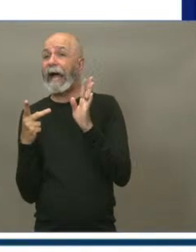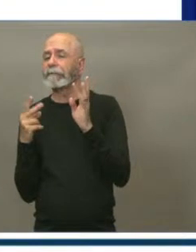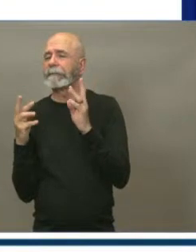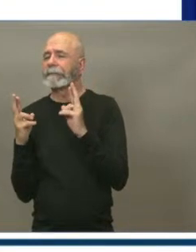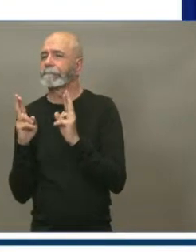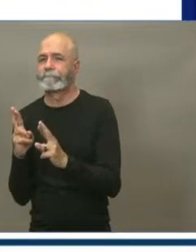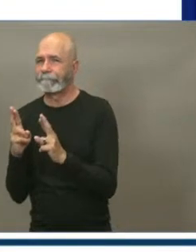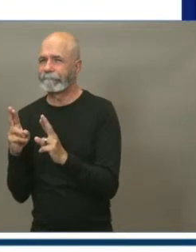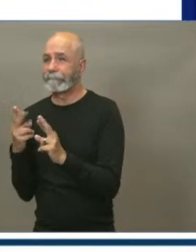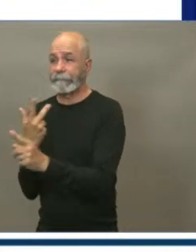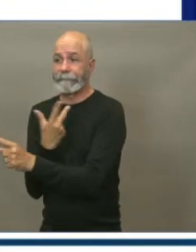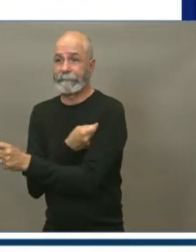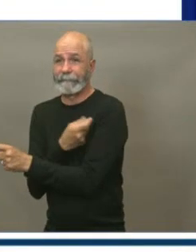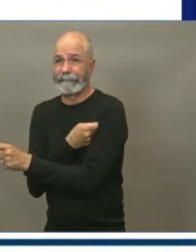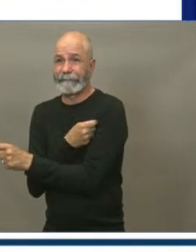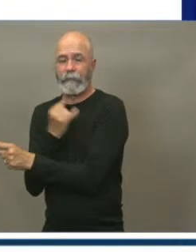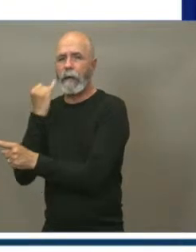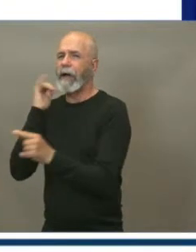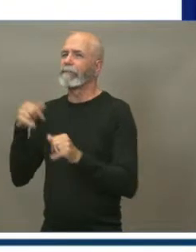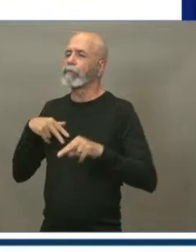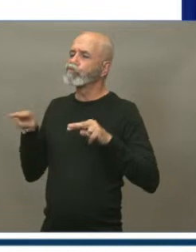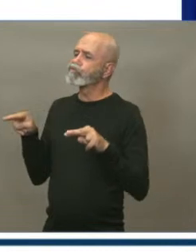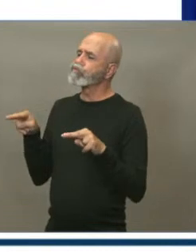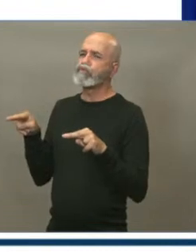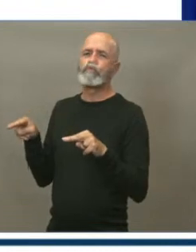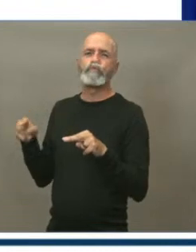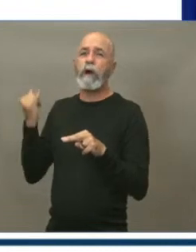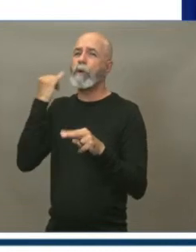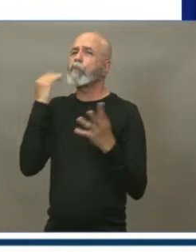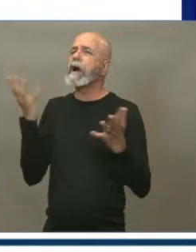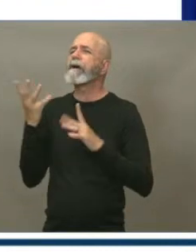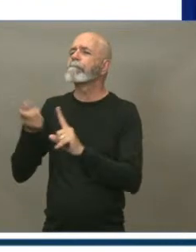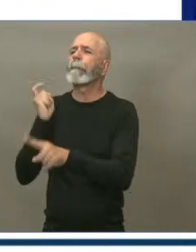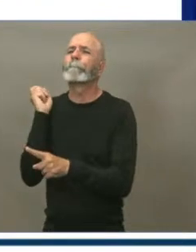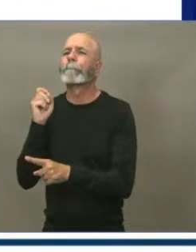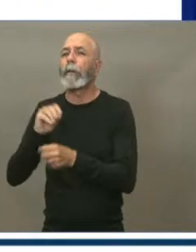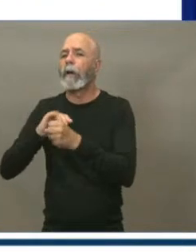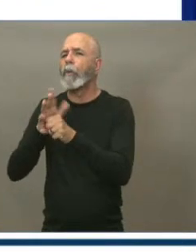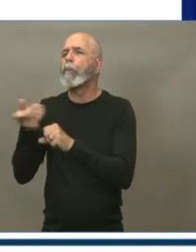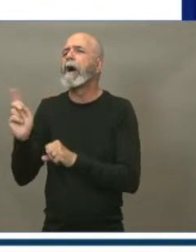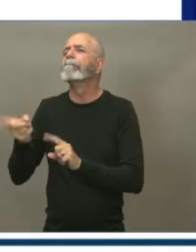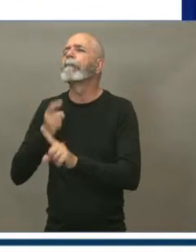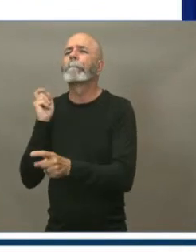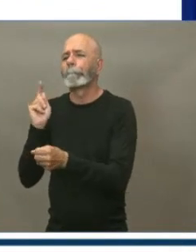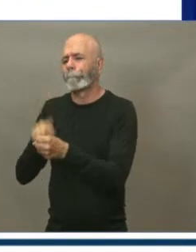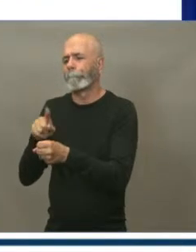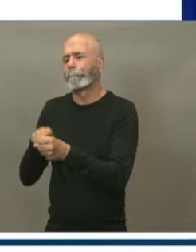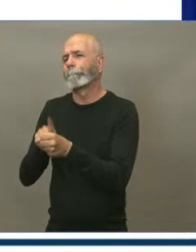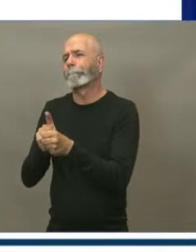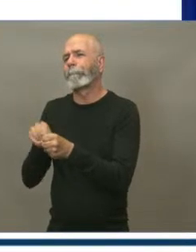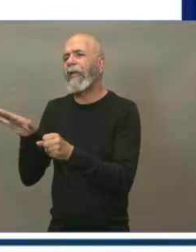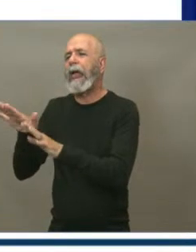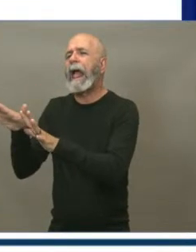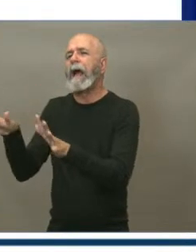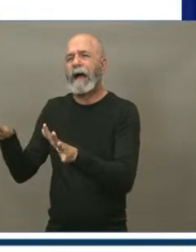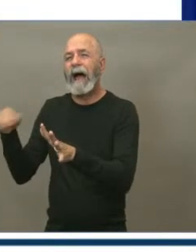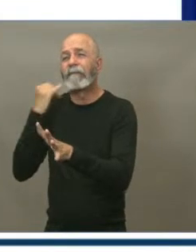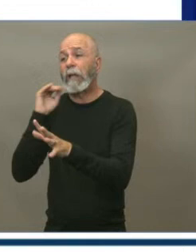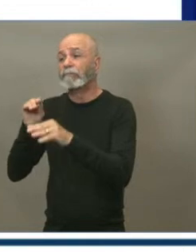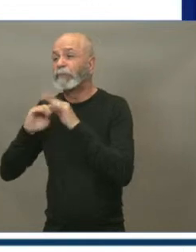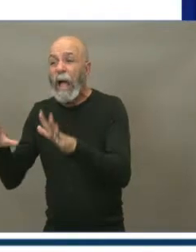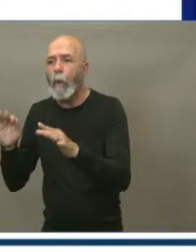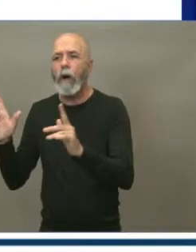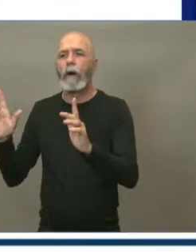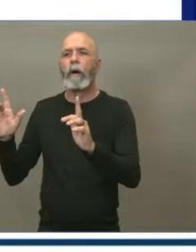at what our own local situation is before we start looking at what it looks like for a reopening that's of that